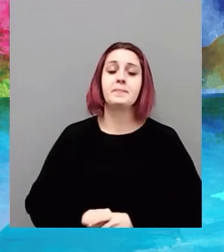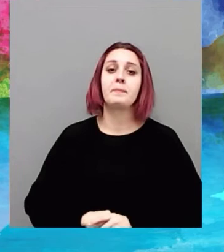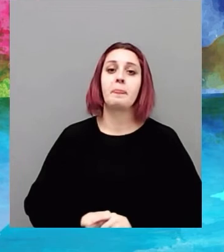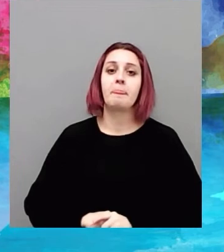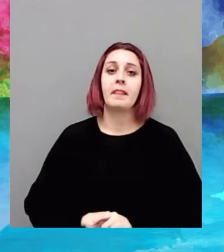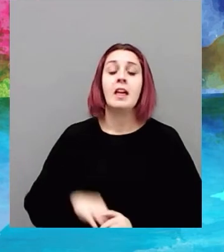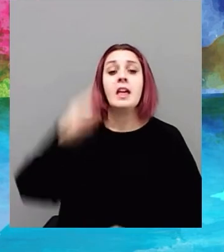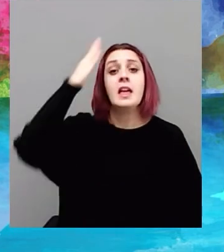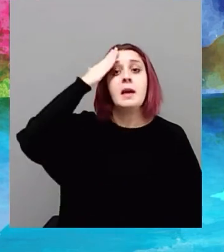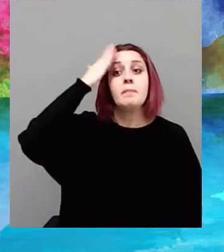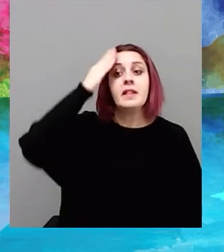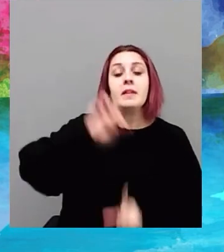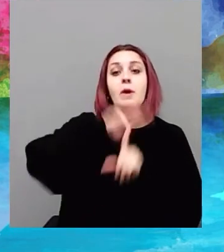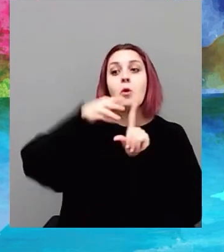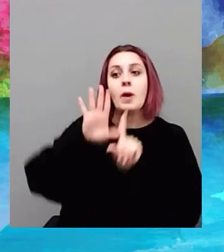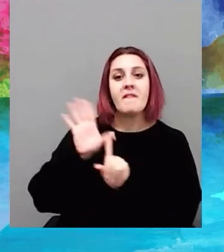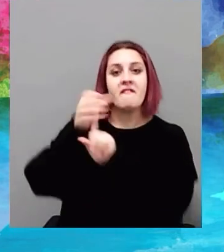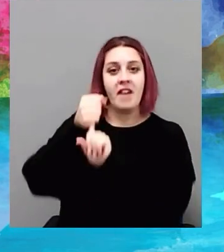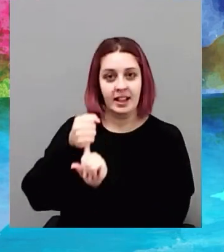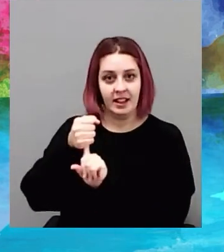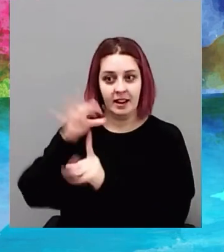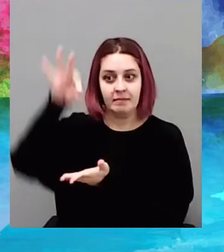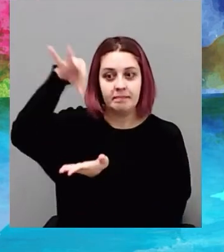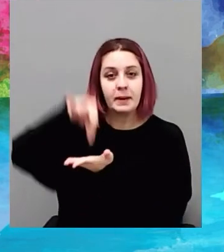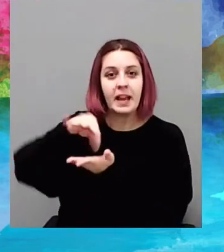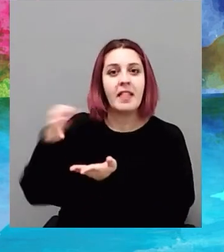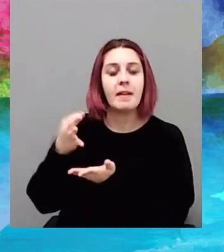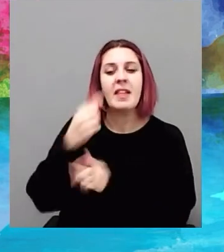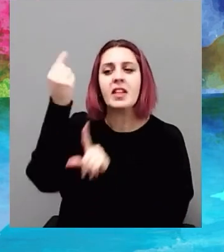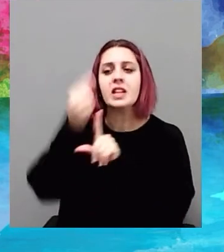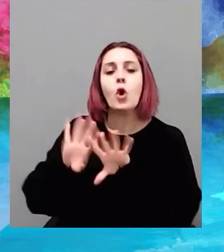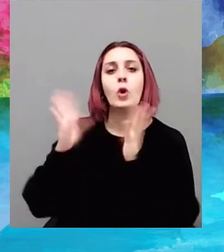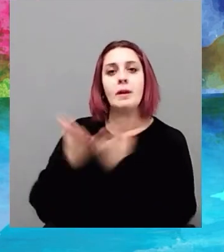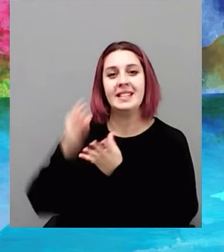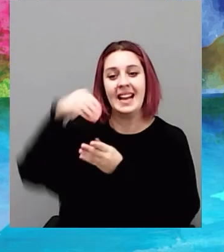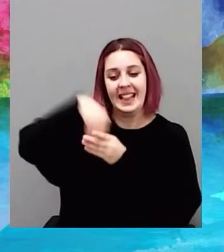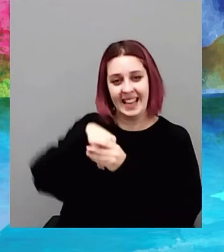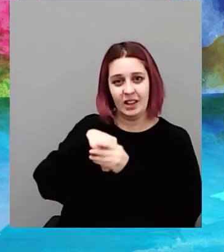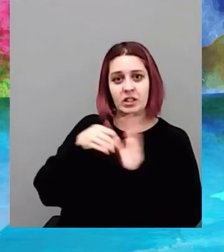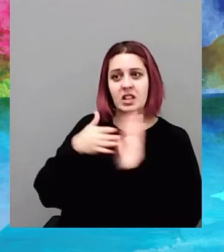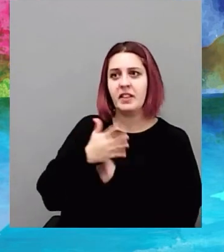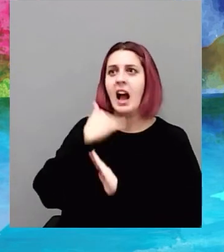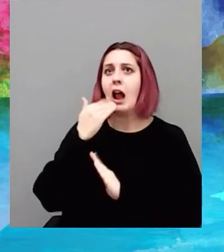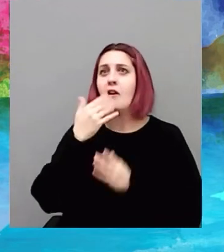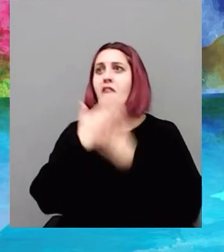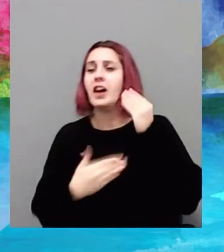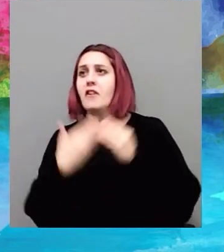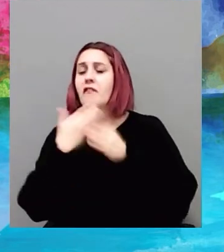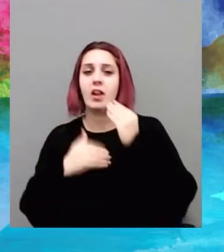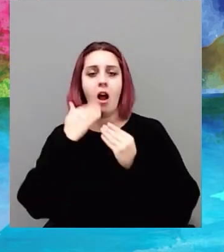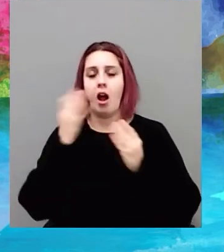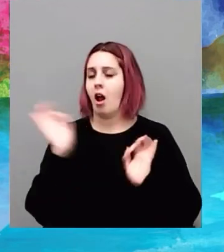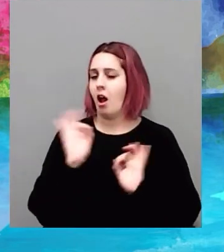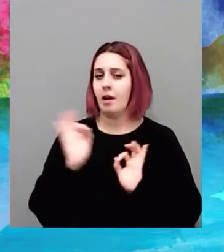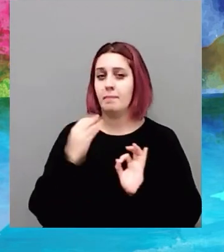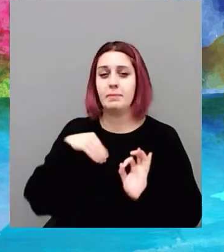So the principles of wayfinding are very clear. They should be a universal design. There should be no